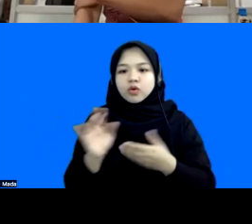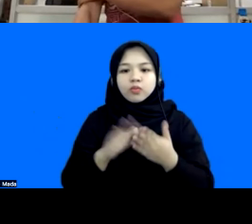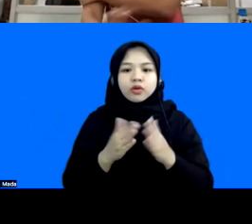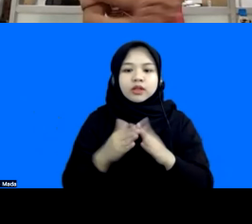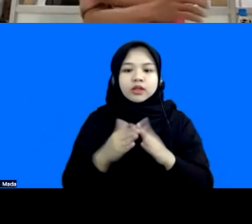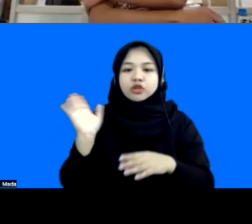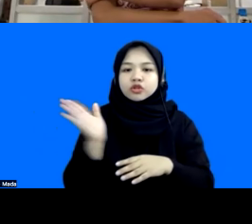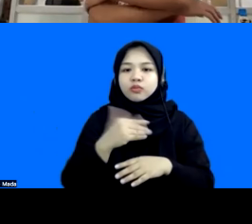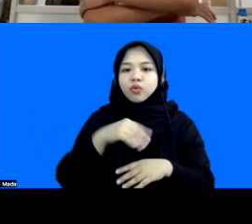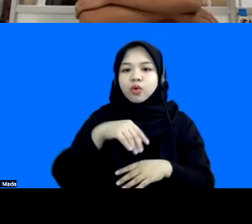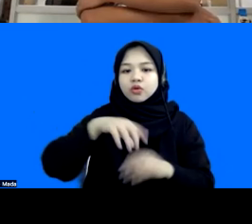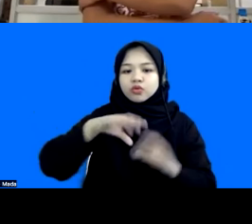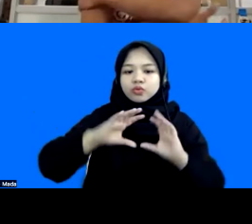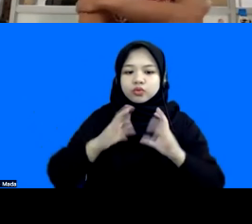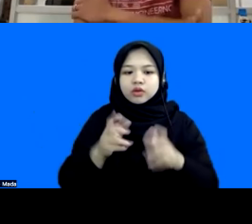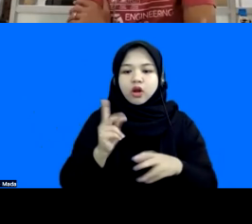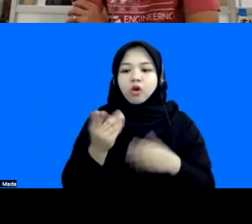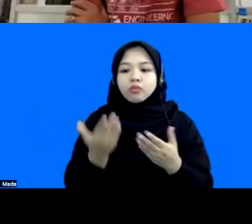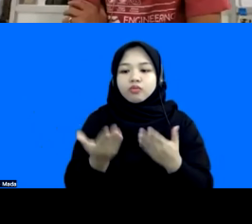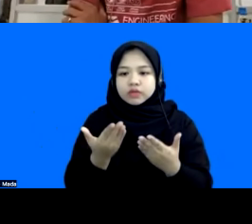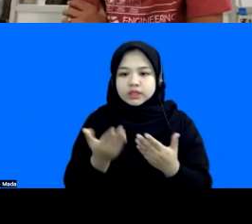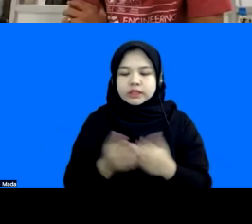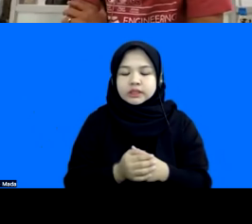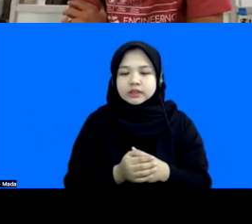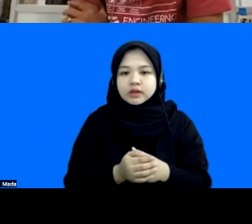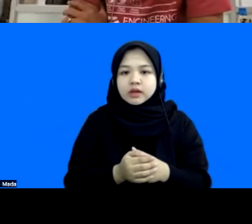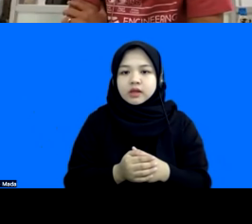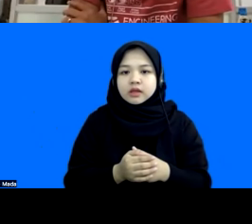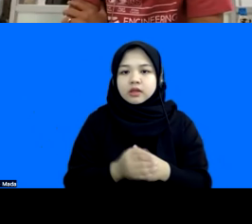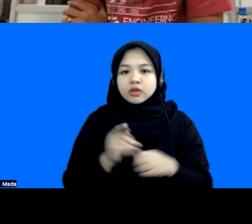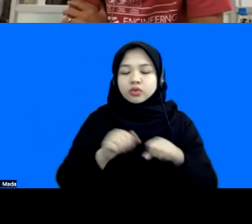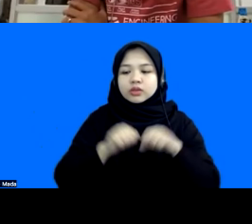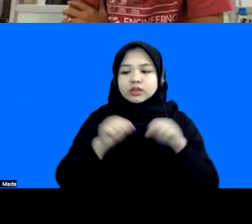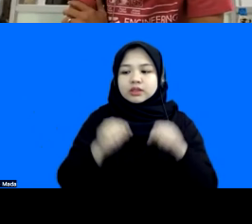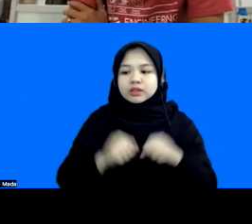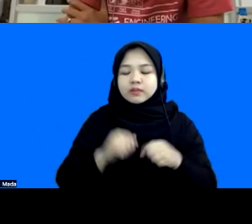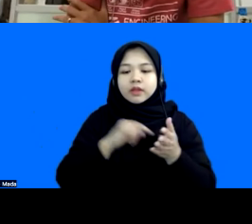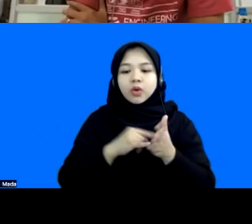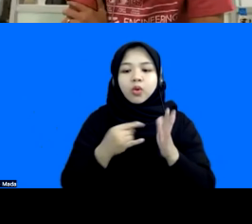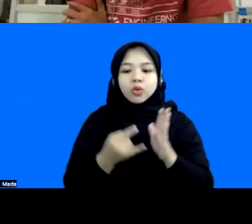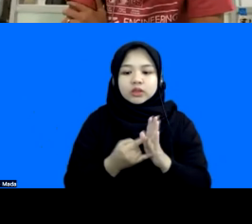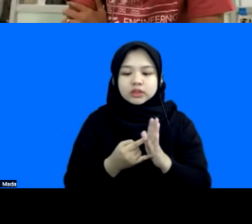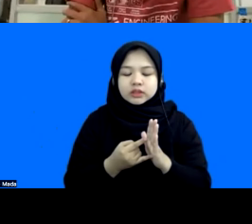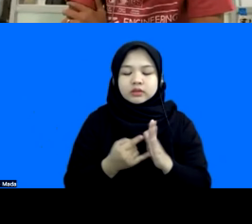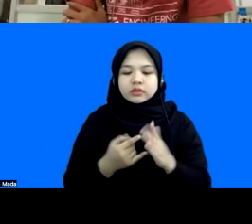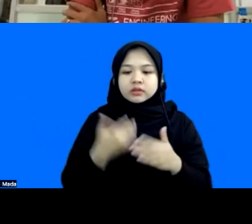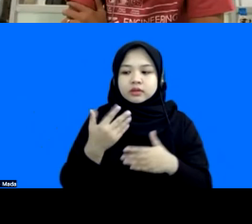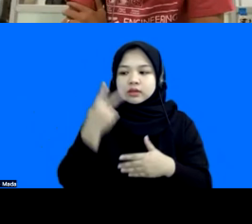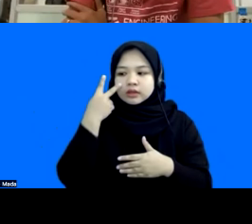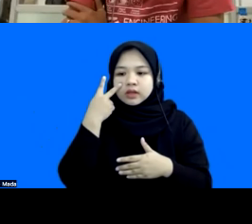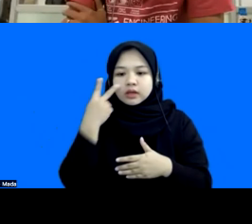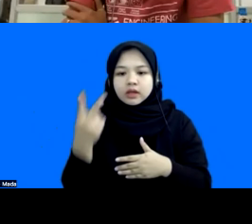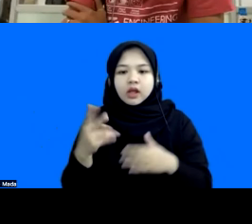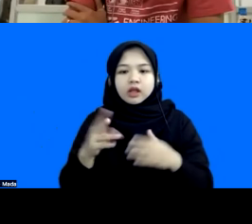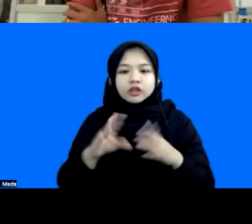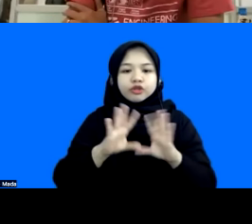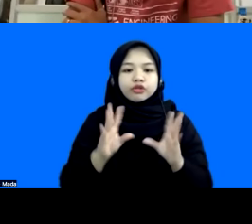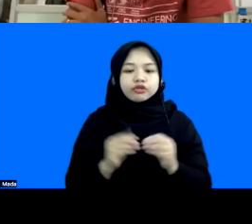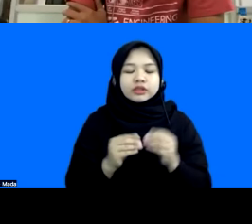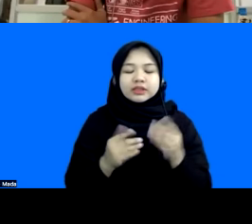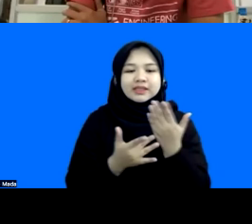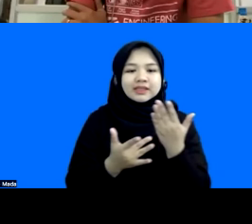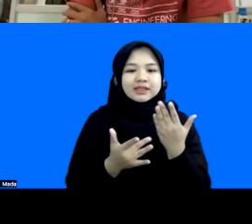All right, so that's our assistive technology work. Next, we look into digital inclusion. And for this, our guiding